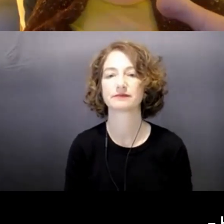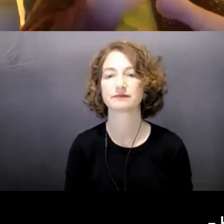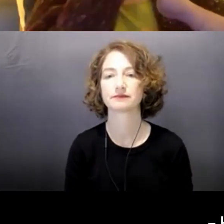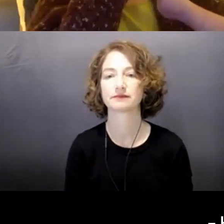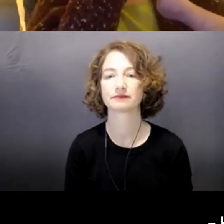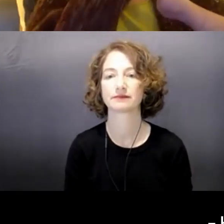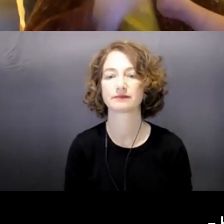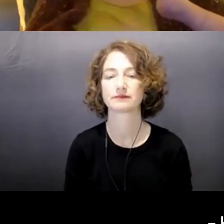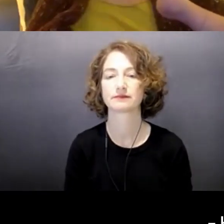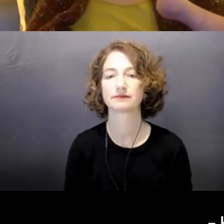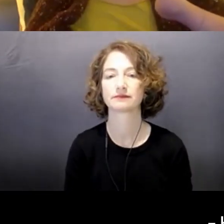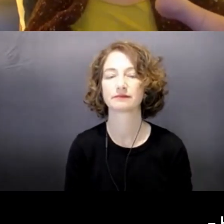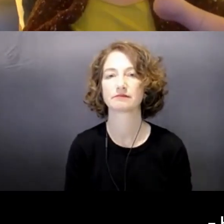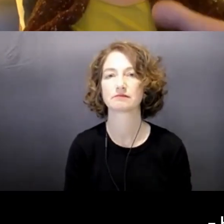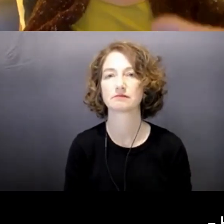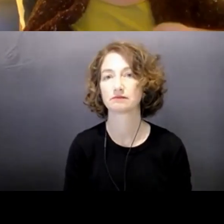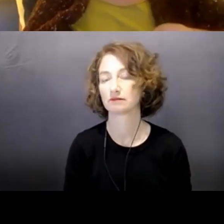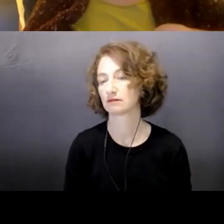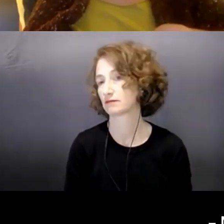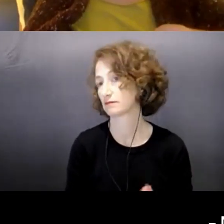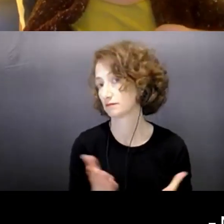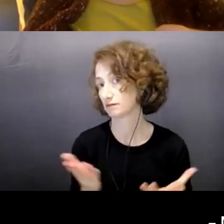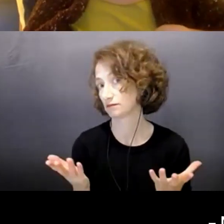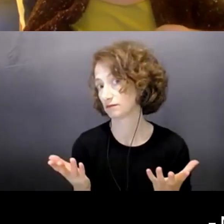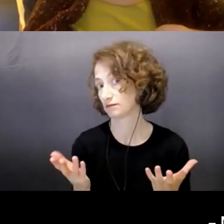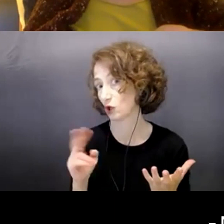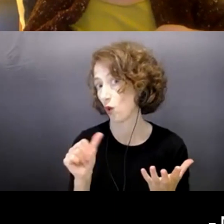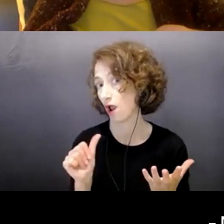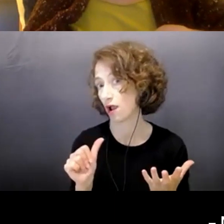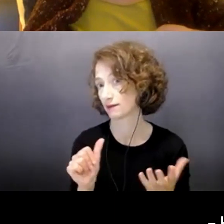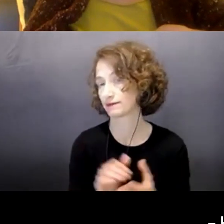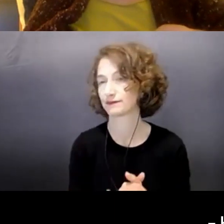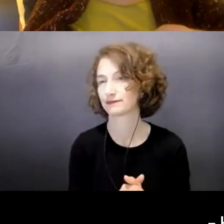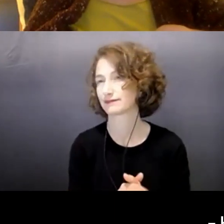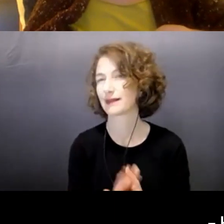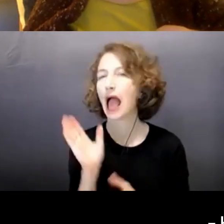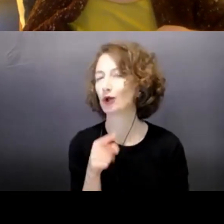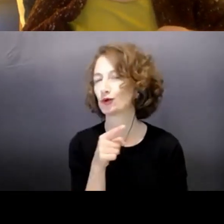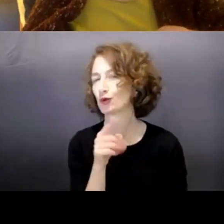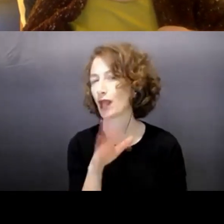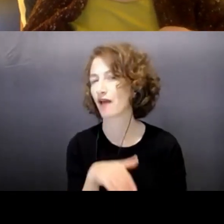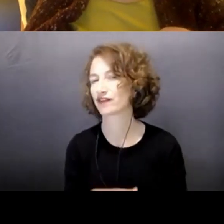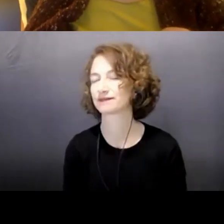Noa, do you want to go? What do you? I think you can start. Thank you.